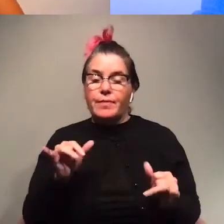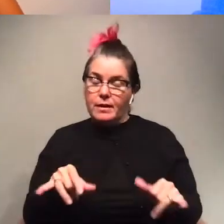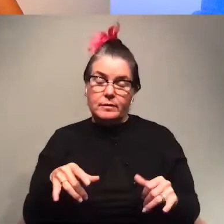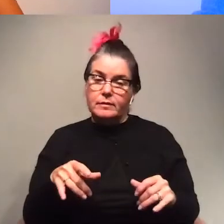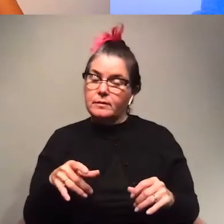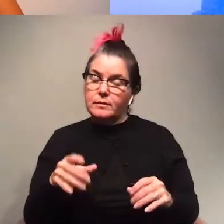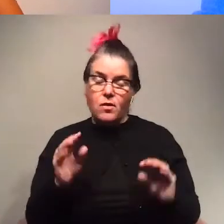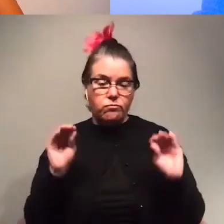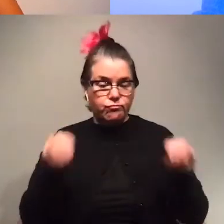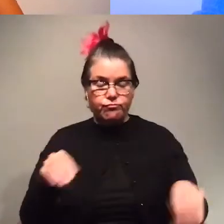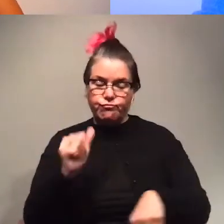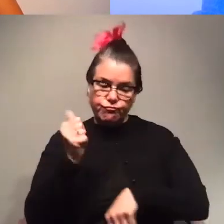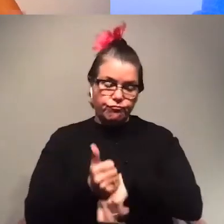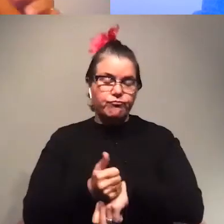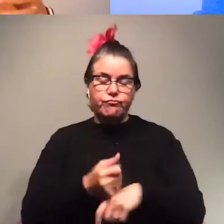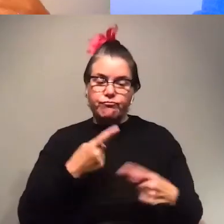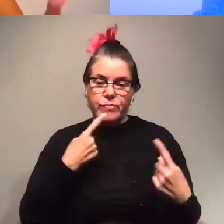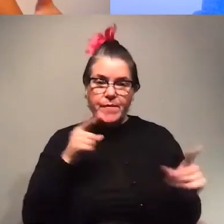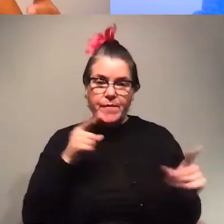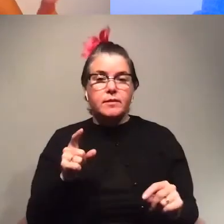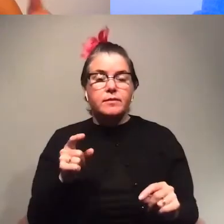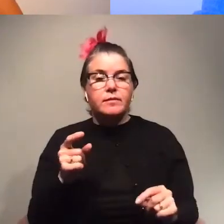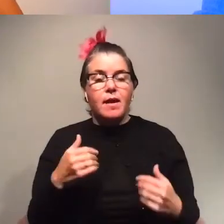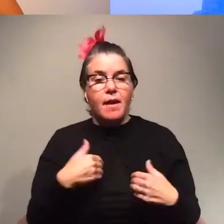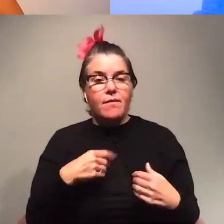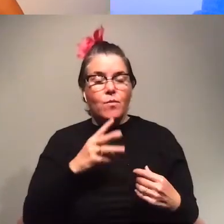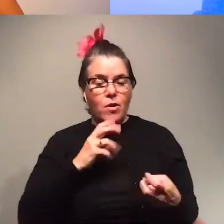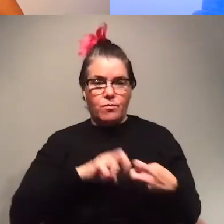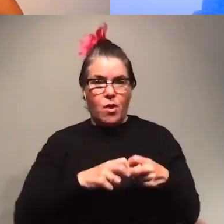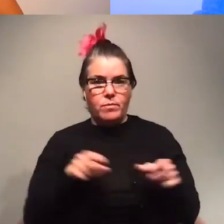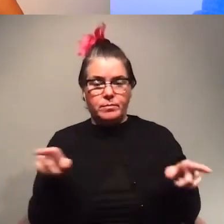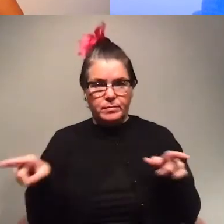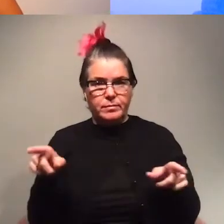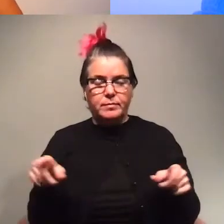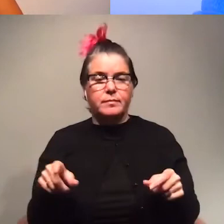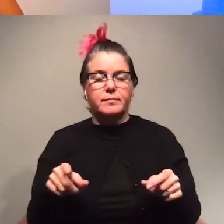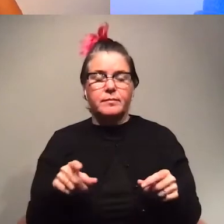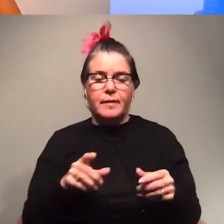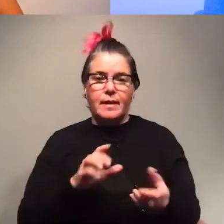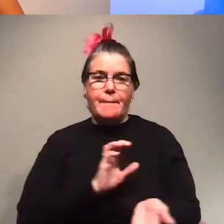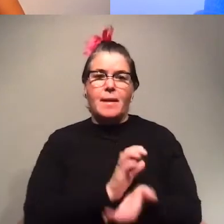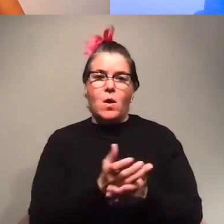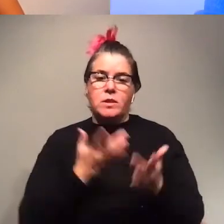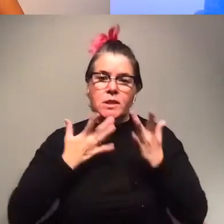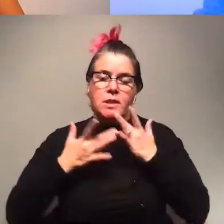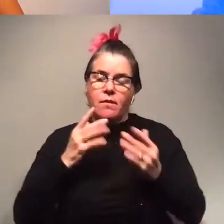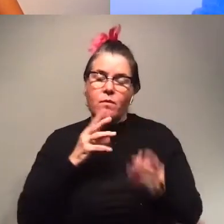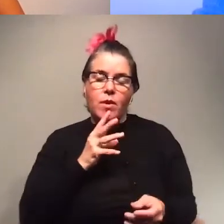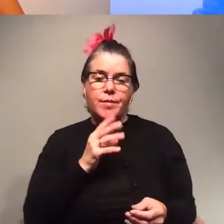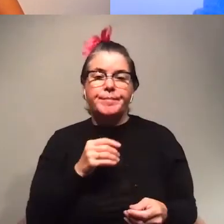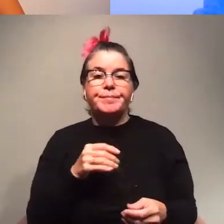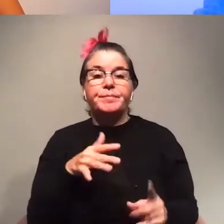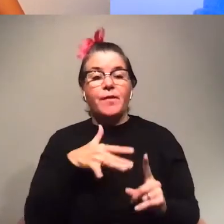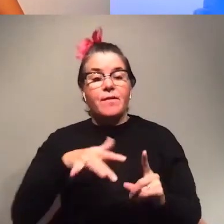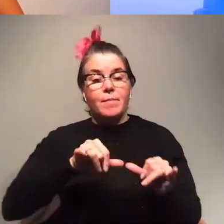well implemented and really effective, because they have water issues, water quantity issues. But for environmental